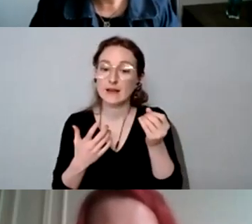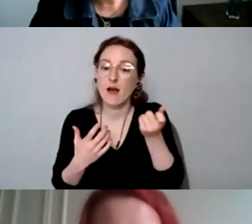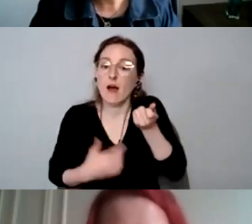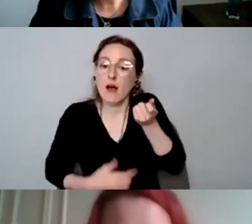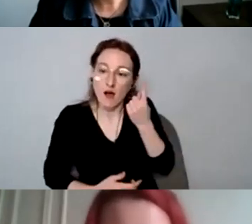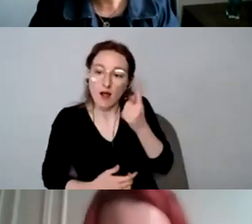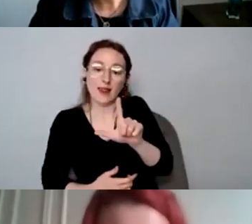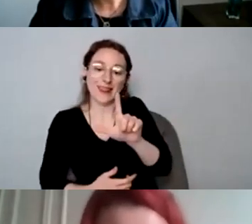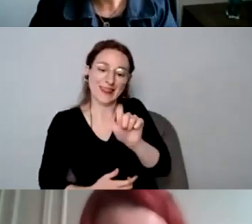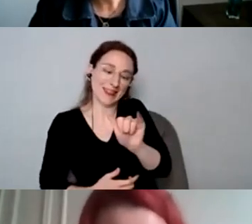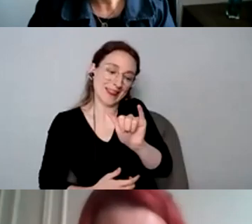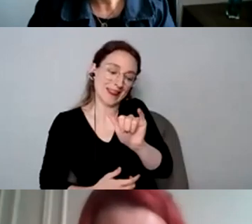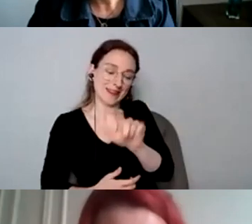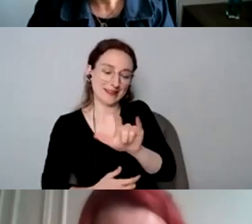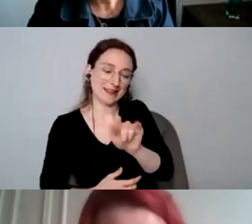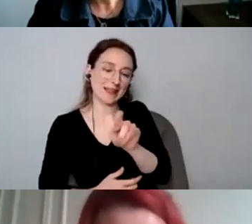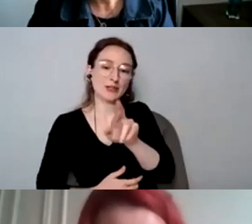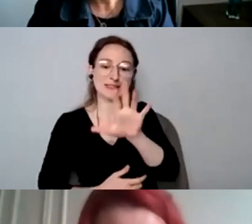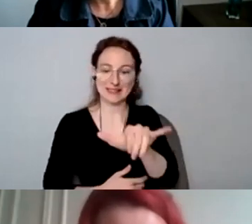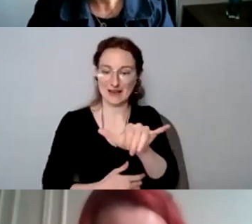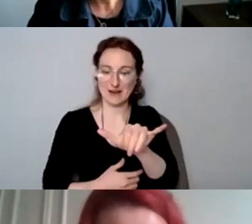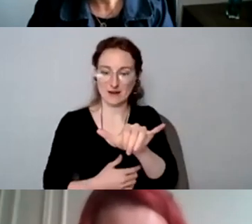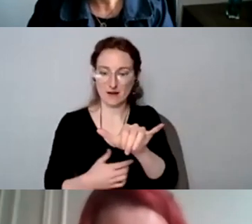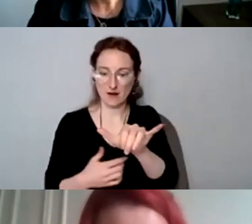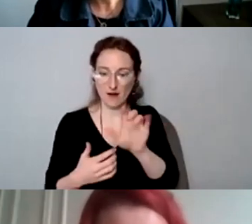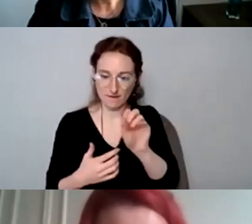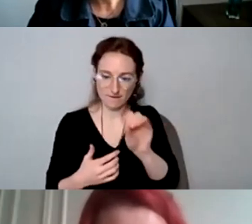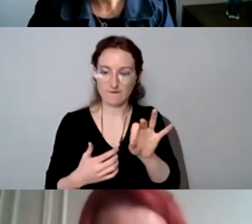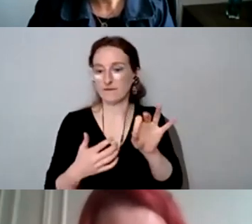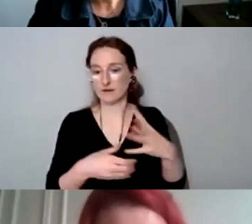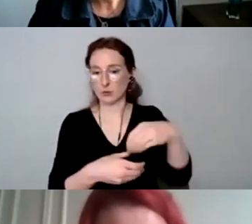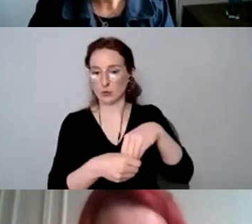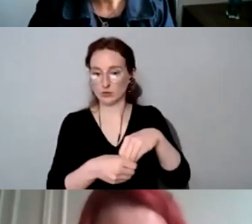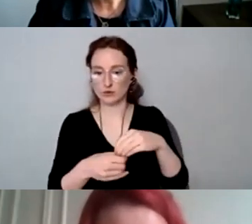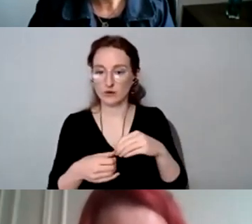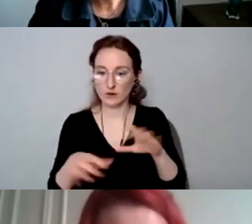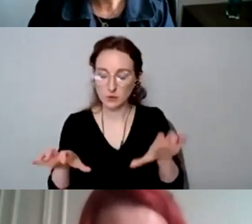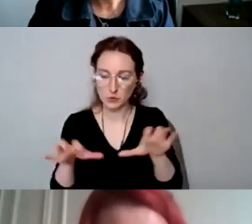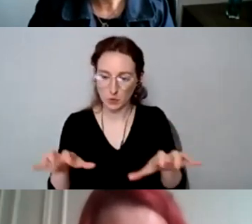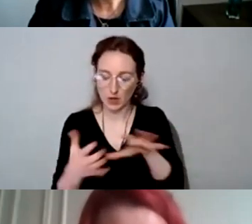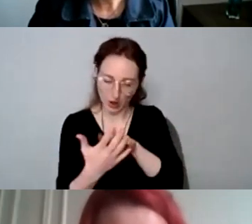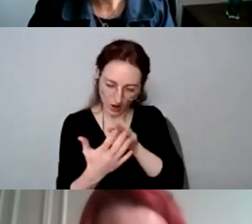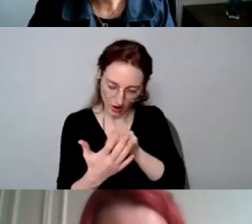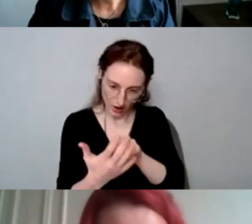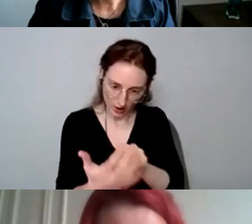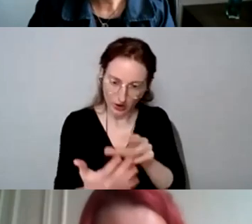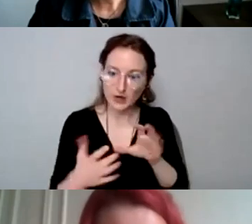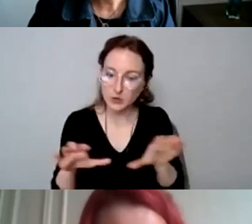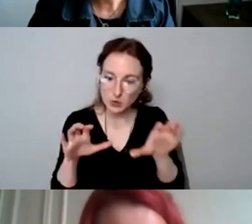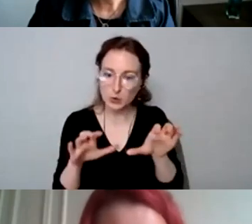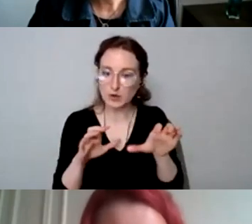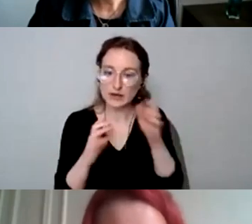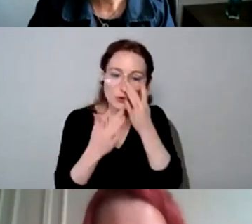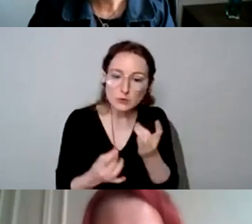are promoting these values, and they're doing new interesting projects, and actually they promote